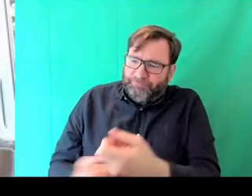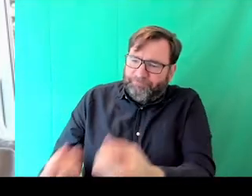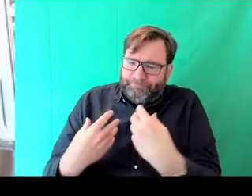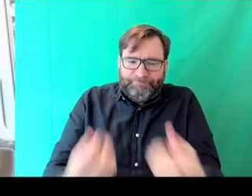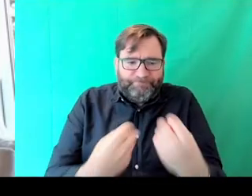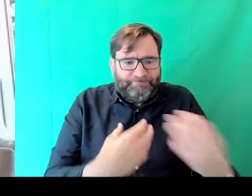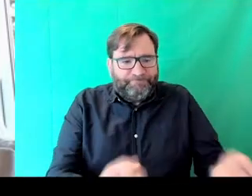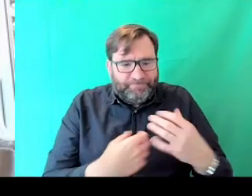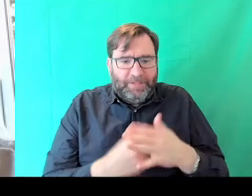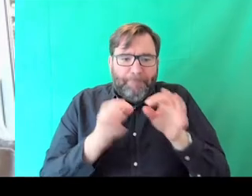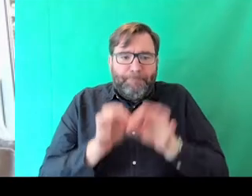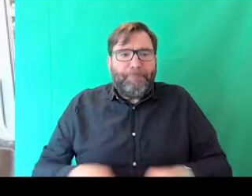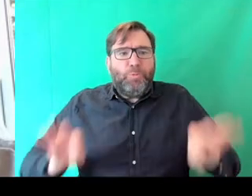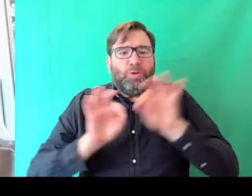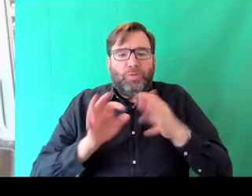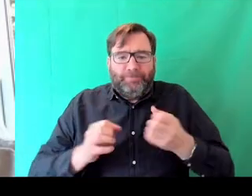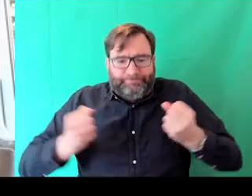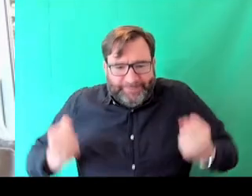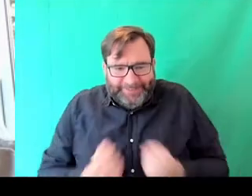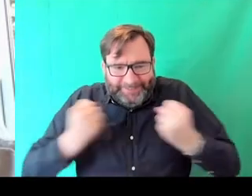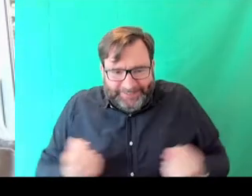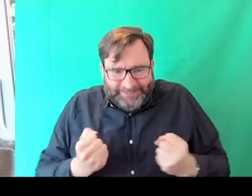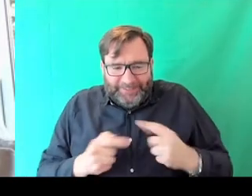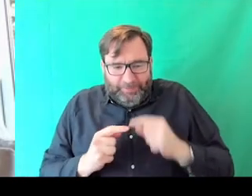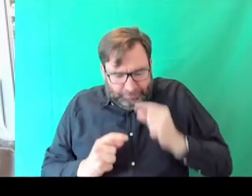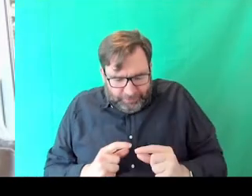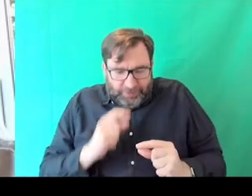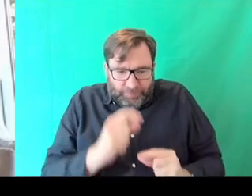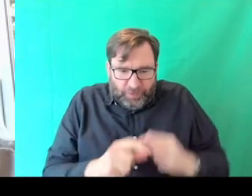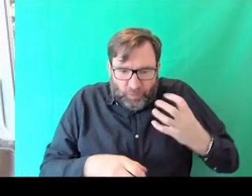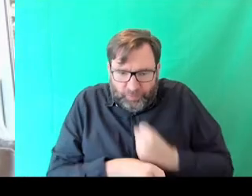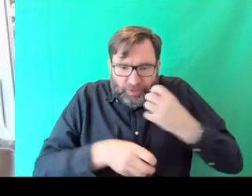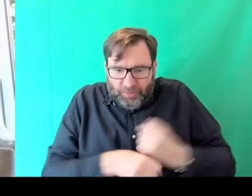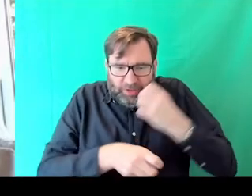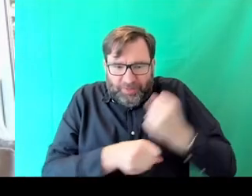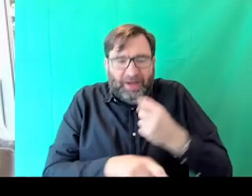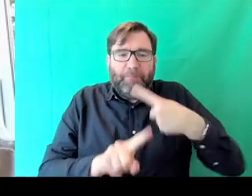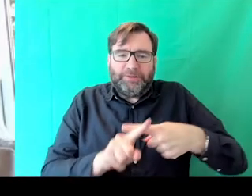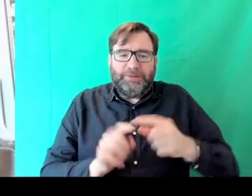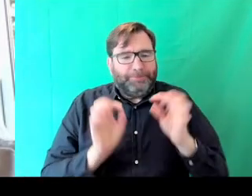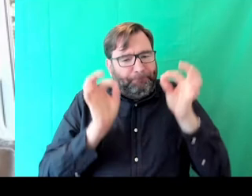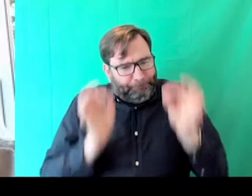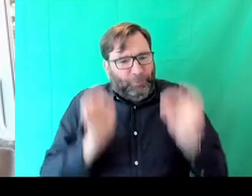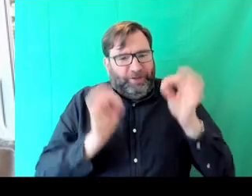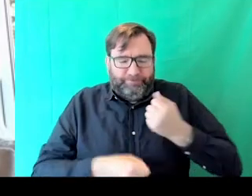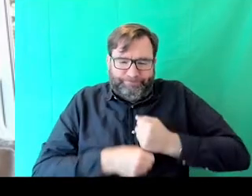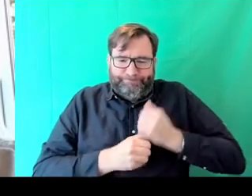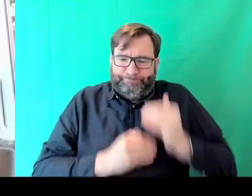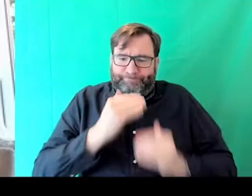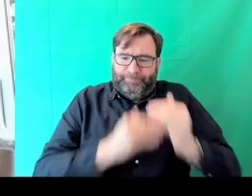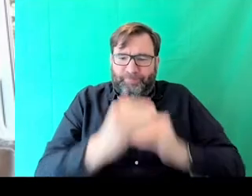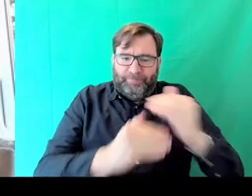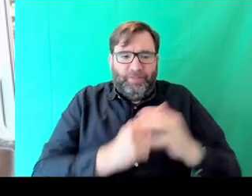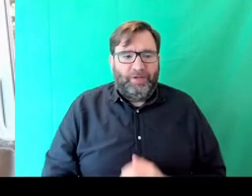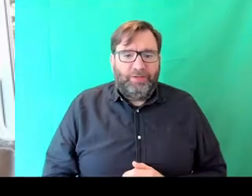your performance and then constantly trying to strive to be better. That's what we do in business. That's certainly what you have to do as an athlete to be